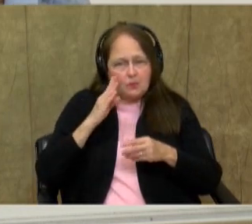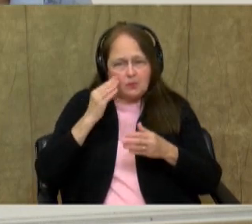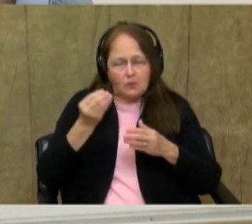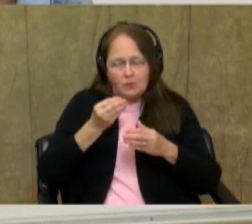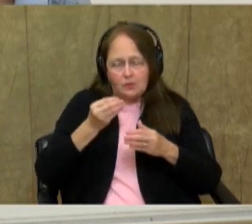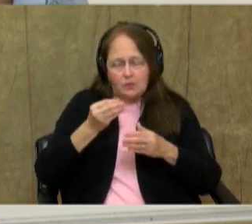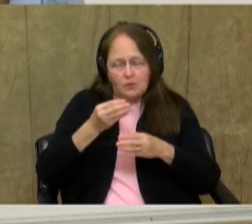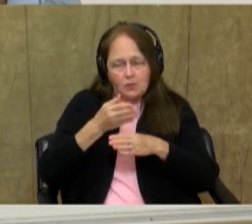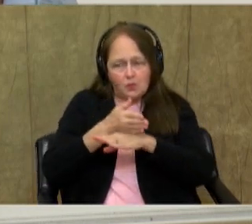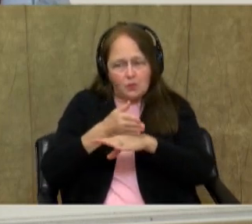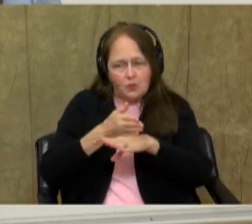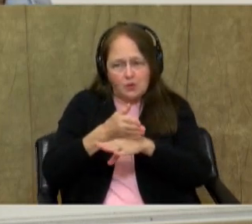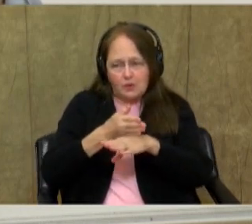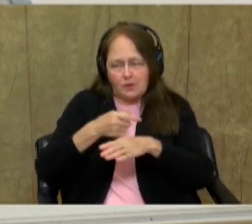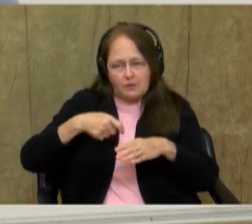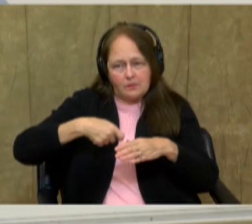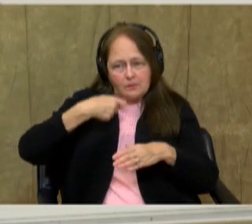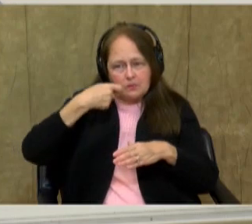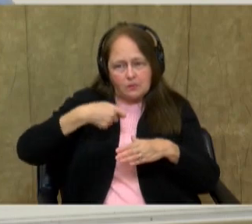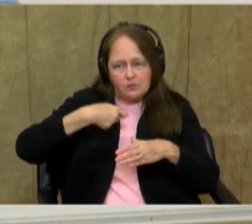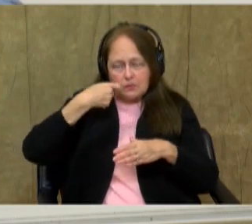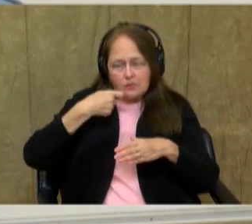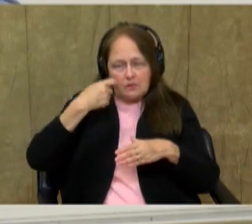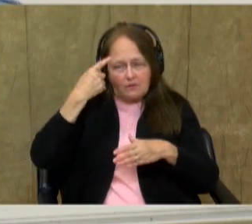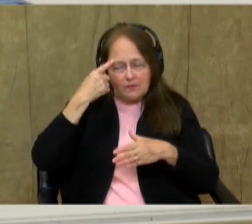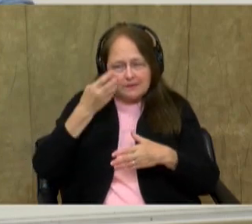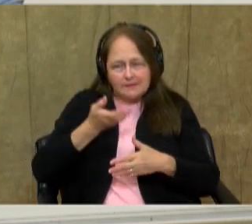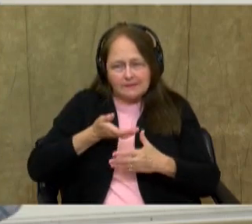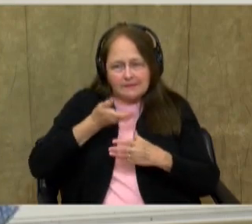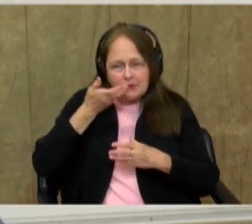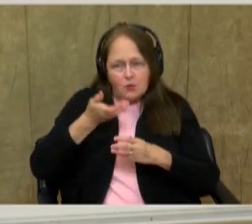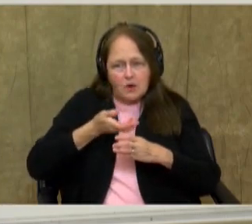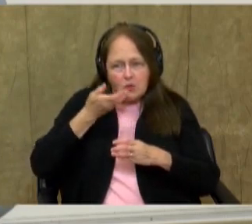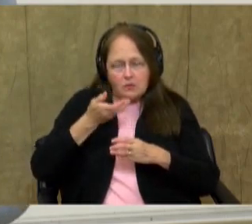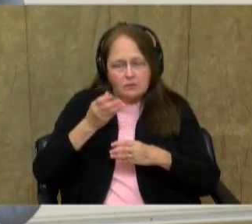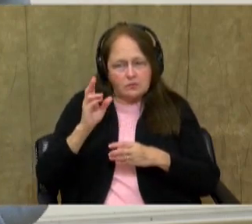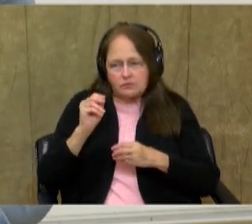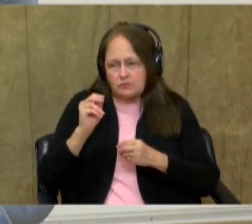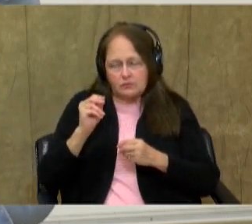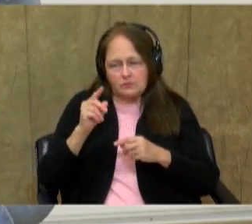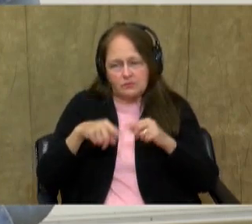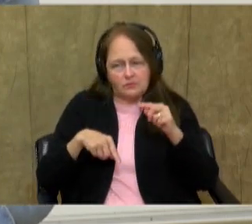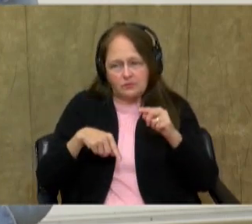this wooden spoon to eat cereal. So let's keep going.